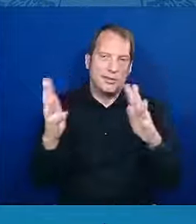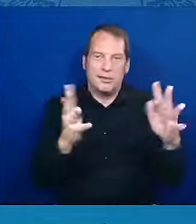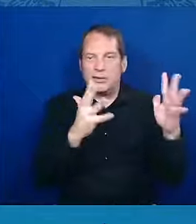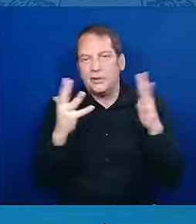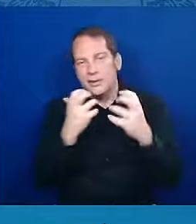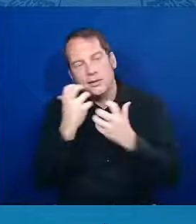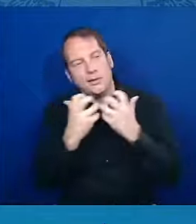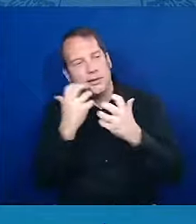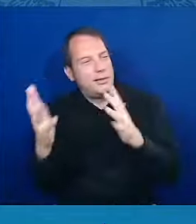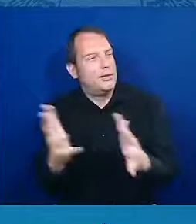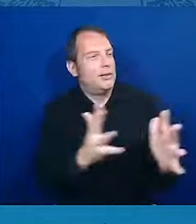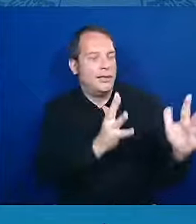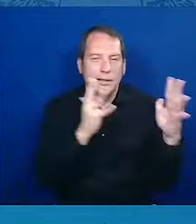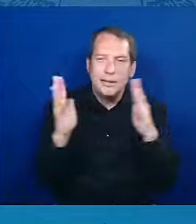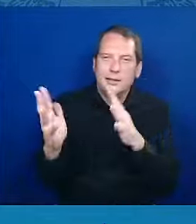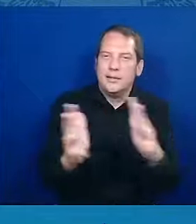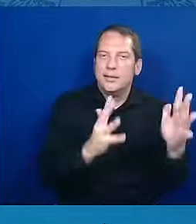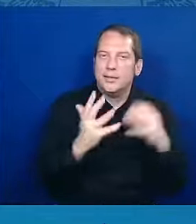Thank you. I thank you.